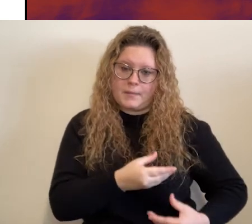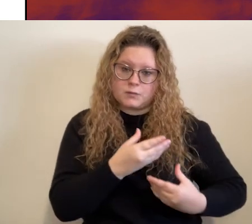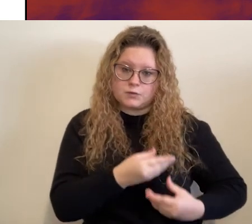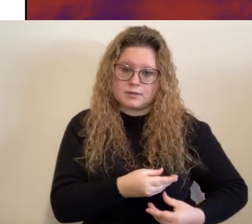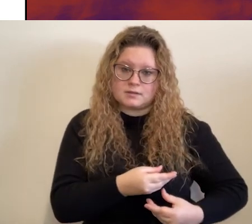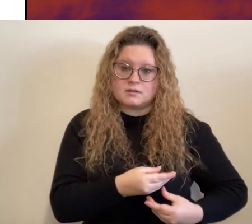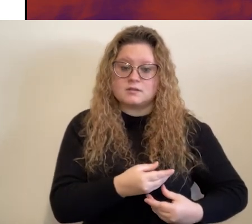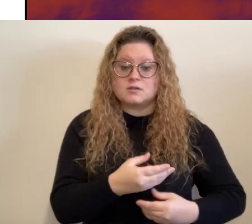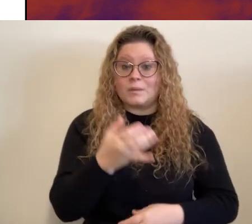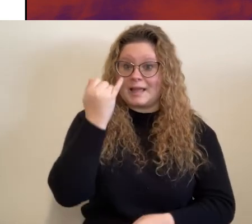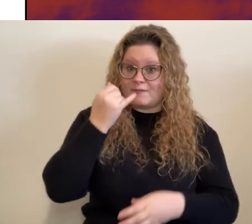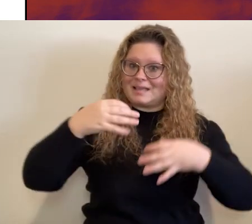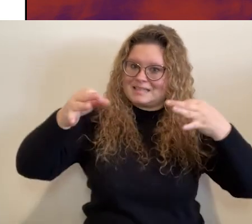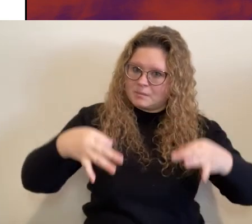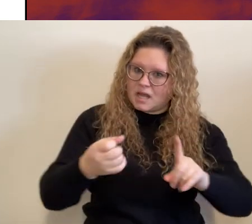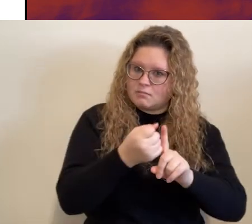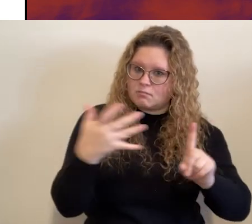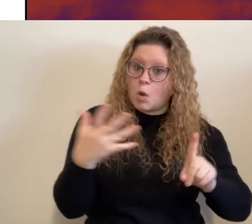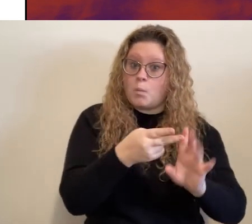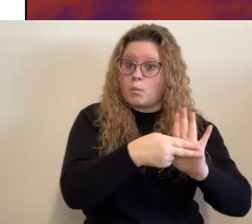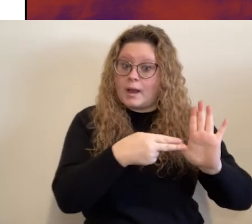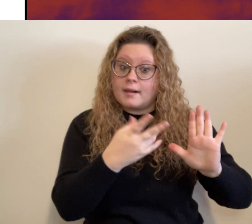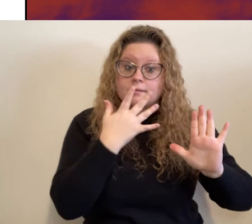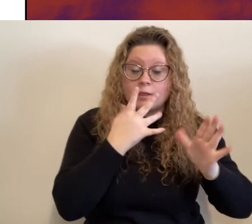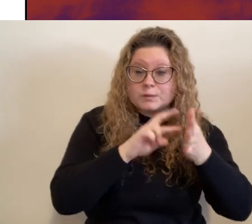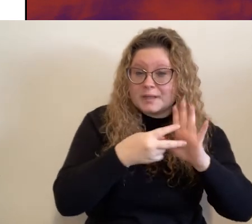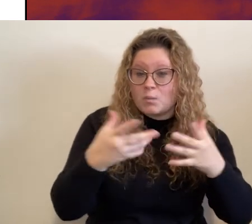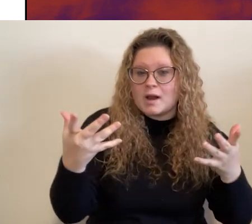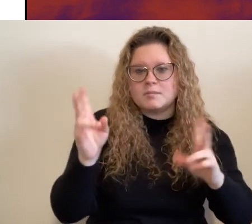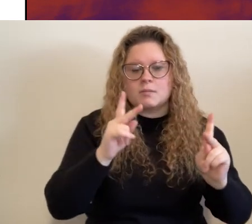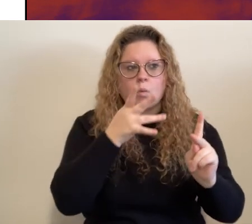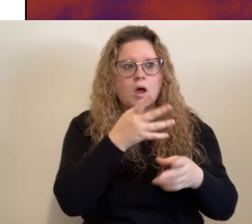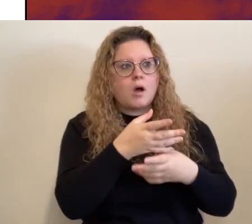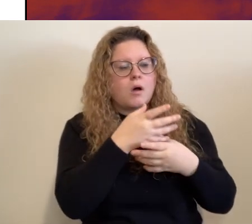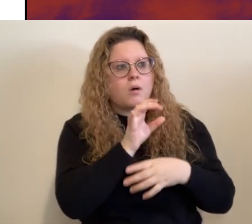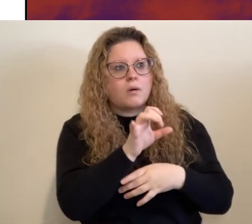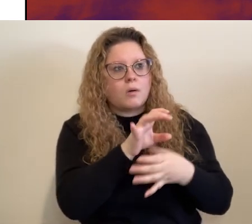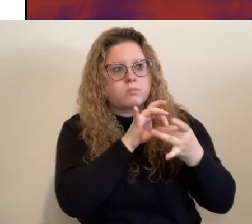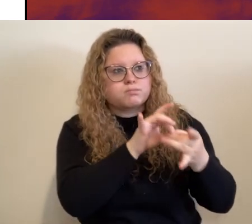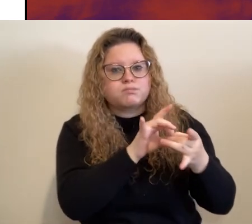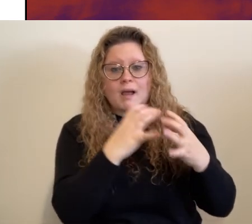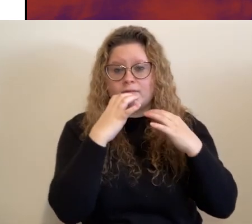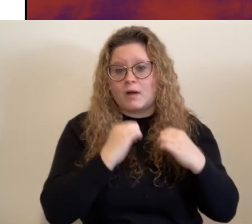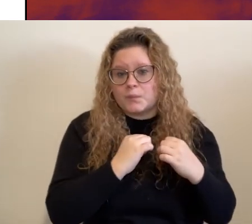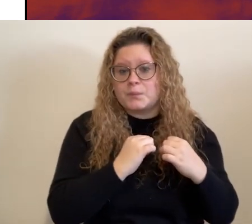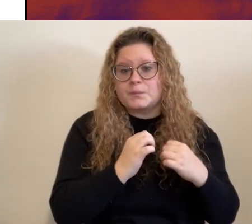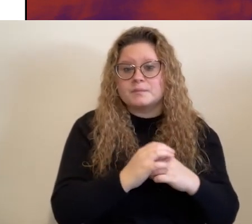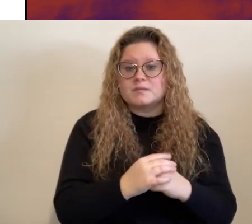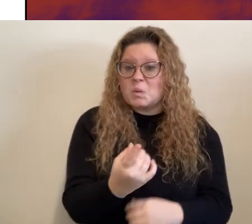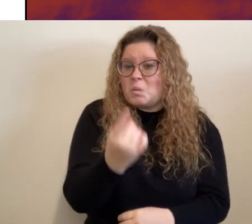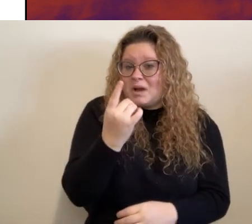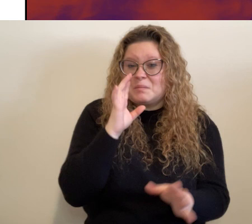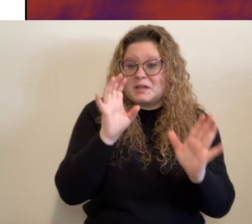that in your brand, people are going to be able to connect to it better, and they're gonna value a lot more. So taking that one imagery,